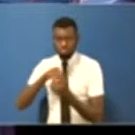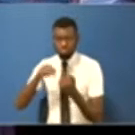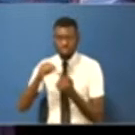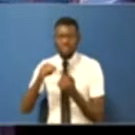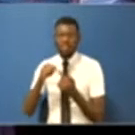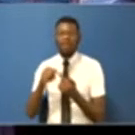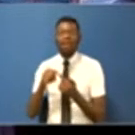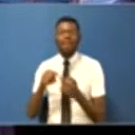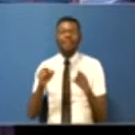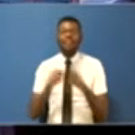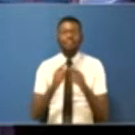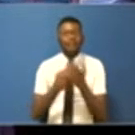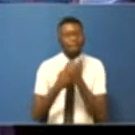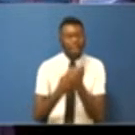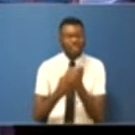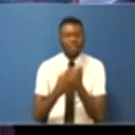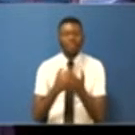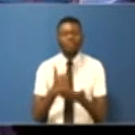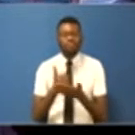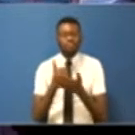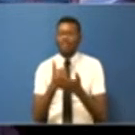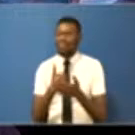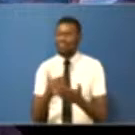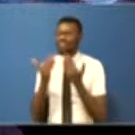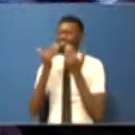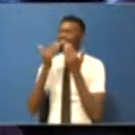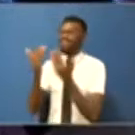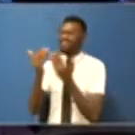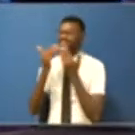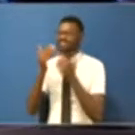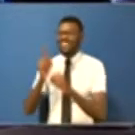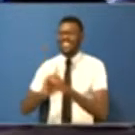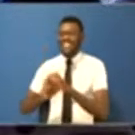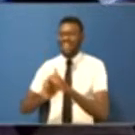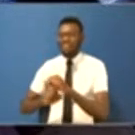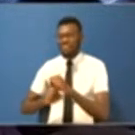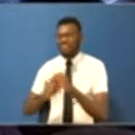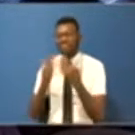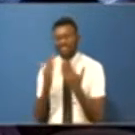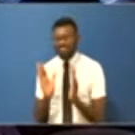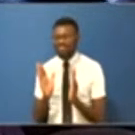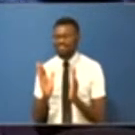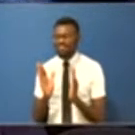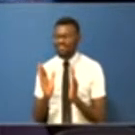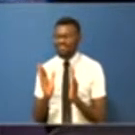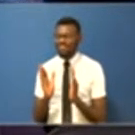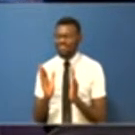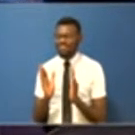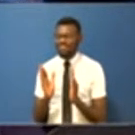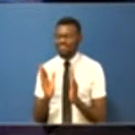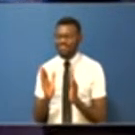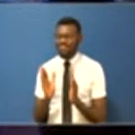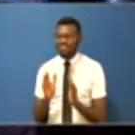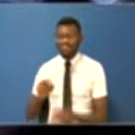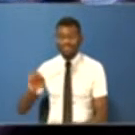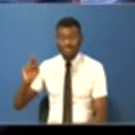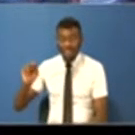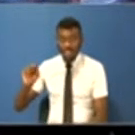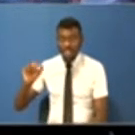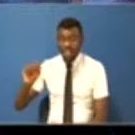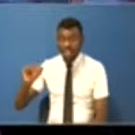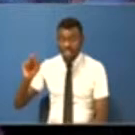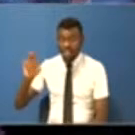plants we can export shredded plastic to other countries your time is up okay thanks miss nancy